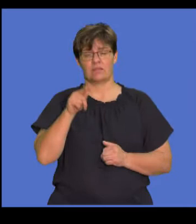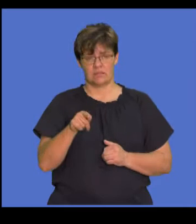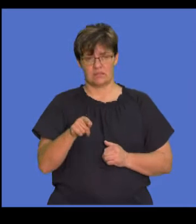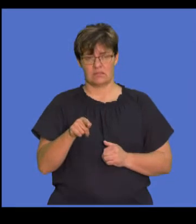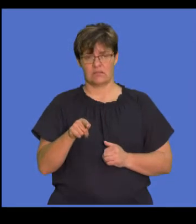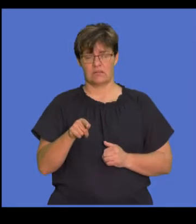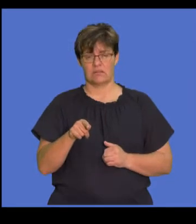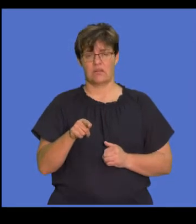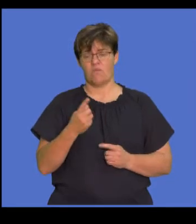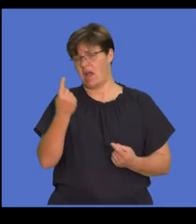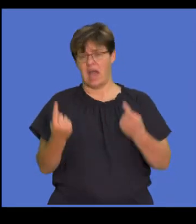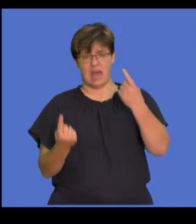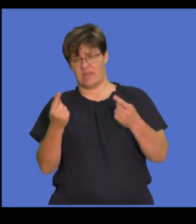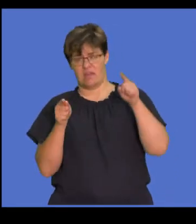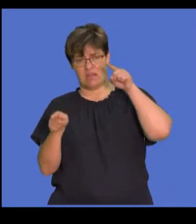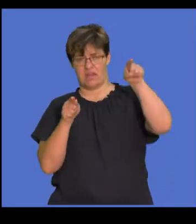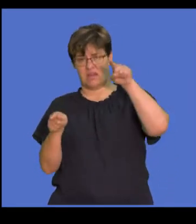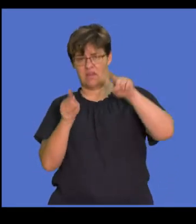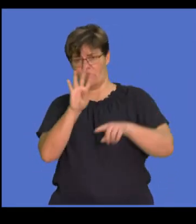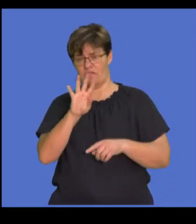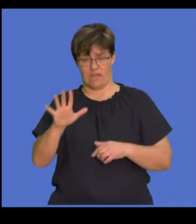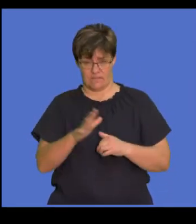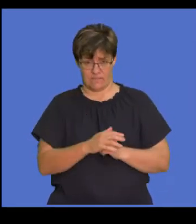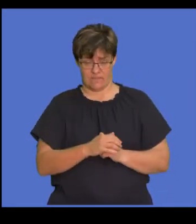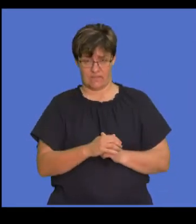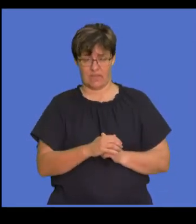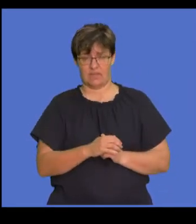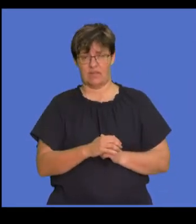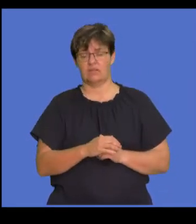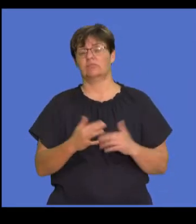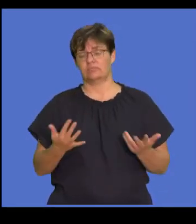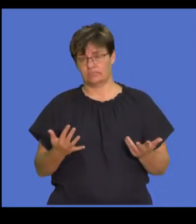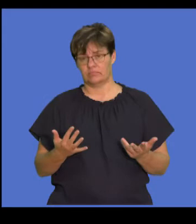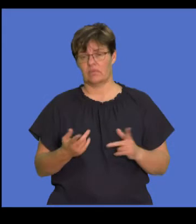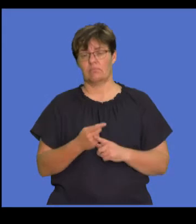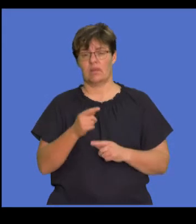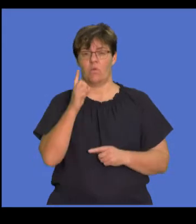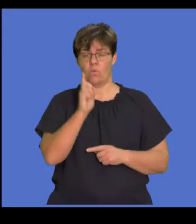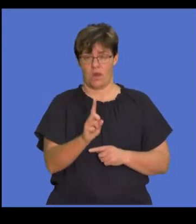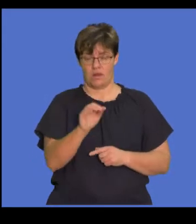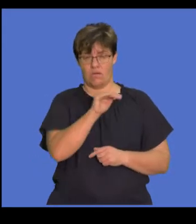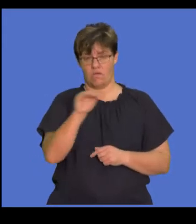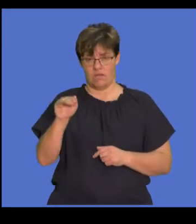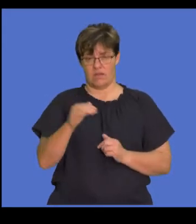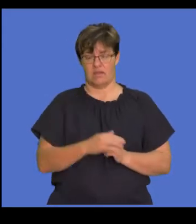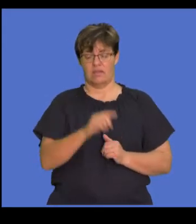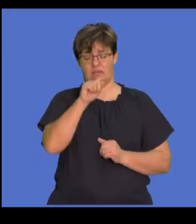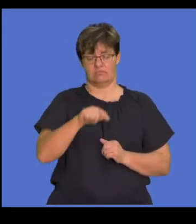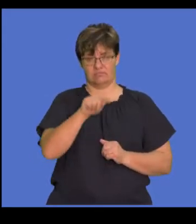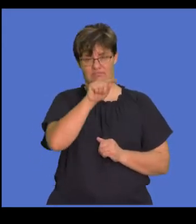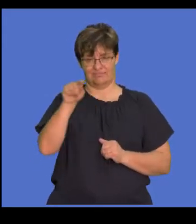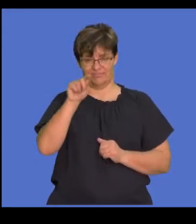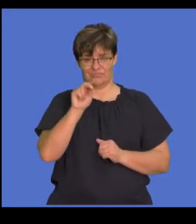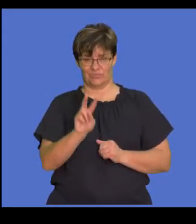the adjacent of either of the 245 degrees is also 1 over the hypotenuse